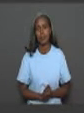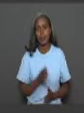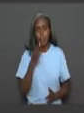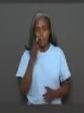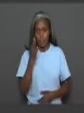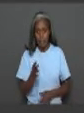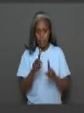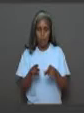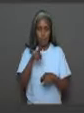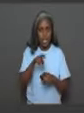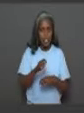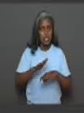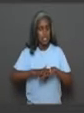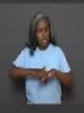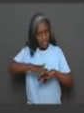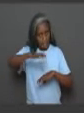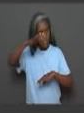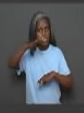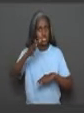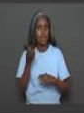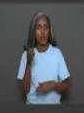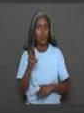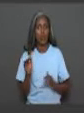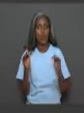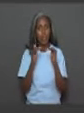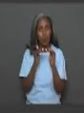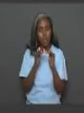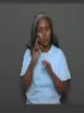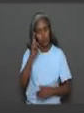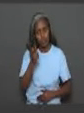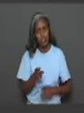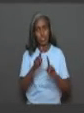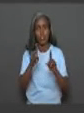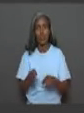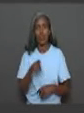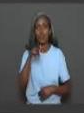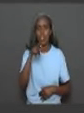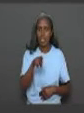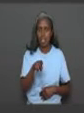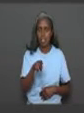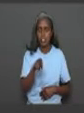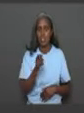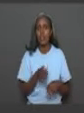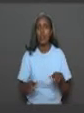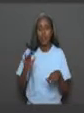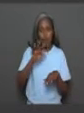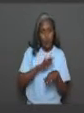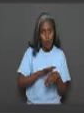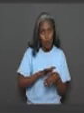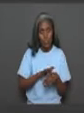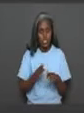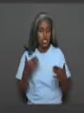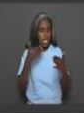F of x is greater than or equal to g of x on